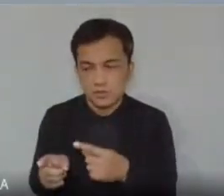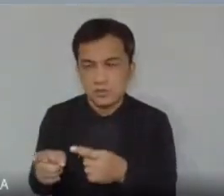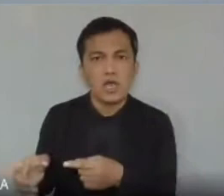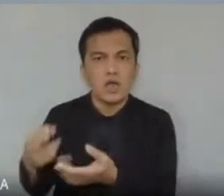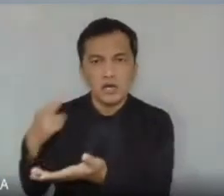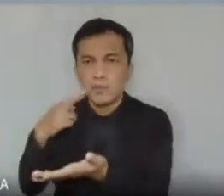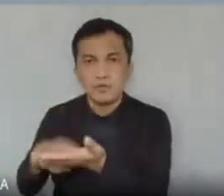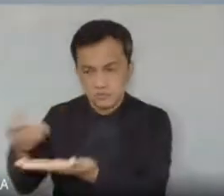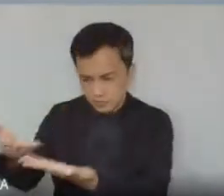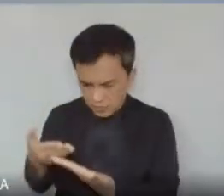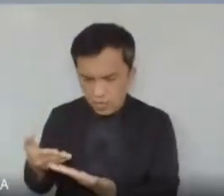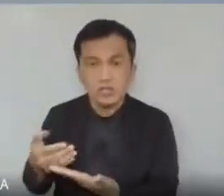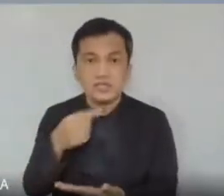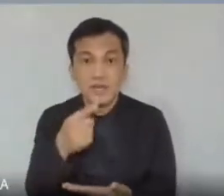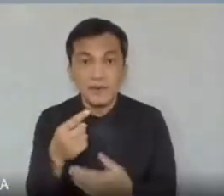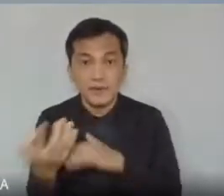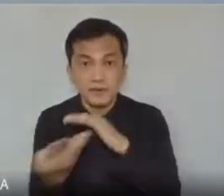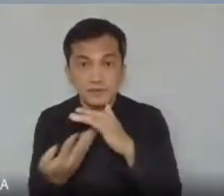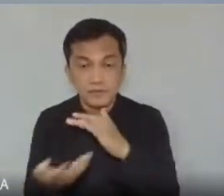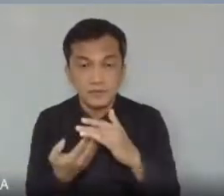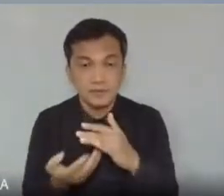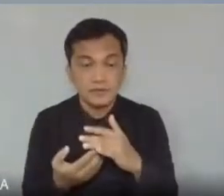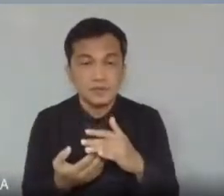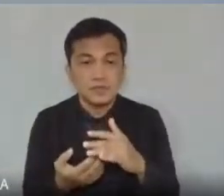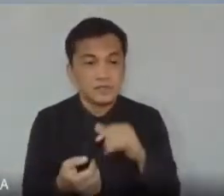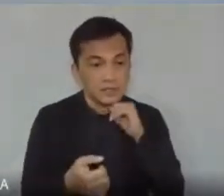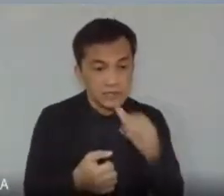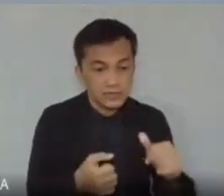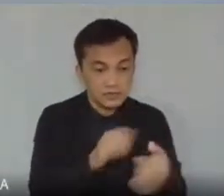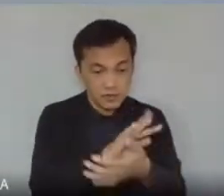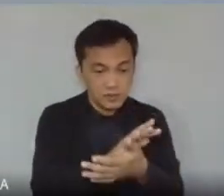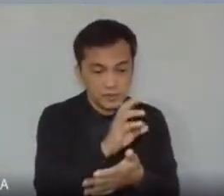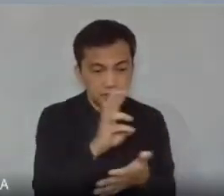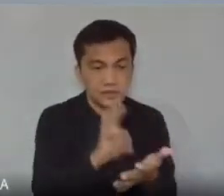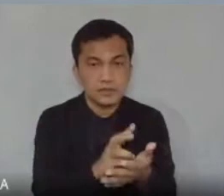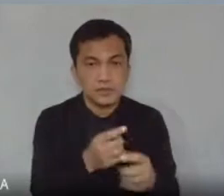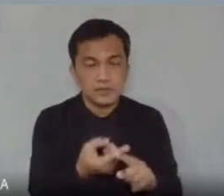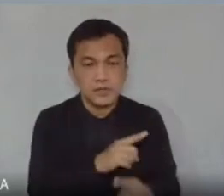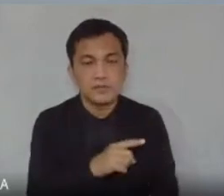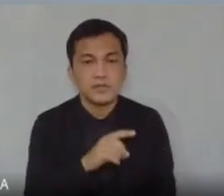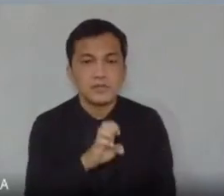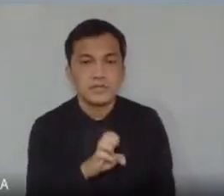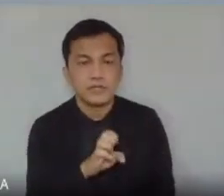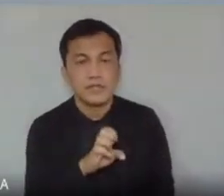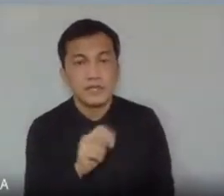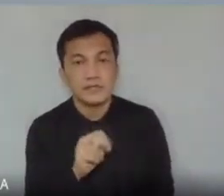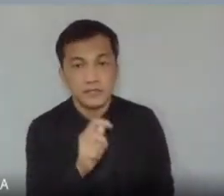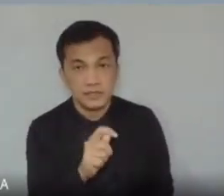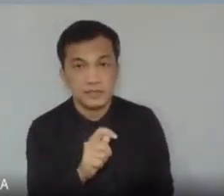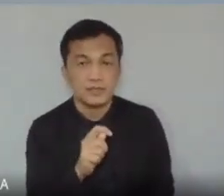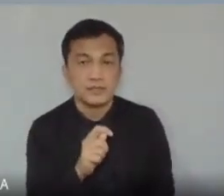ENT patients at around 10 patients in a day, and of course, our high-risk